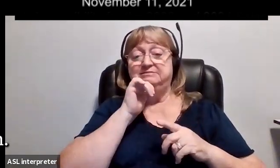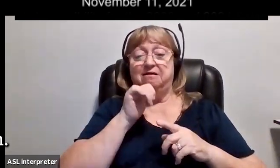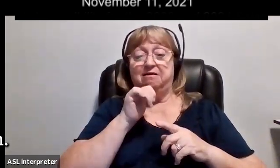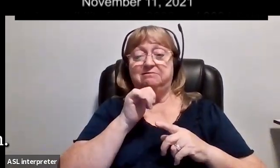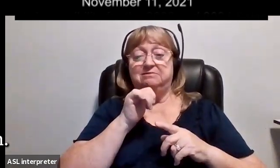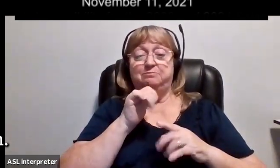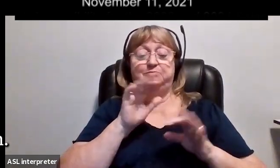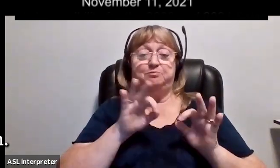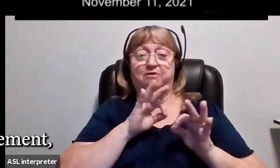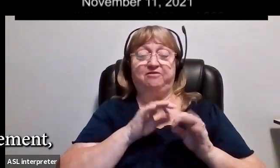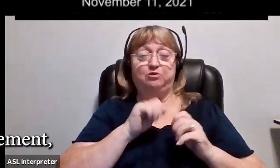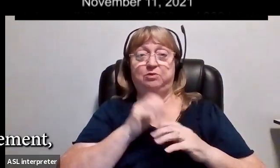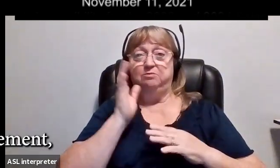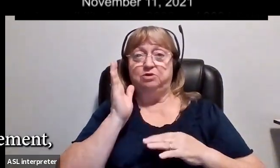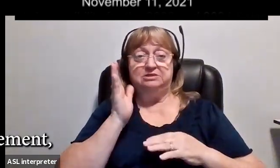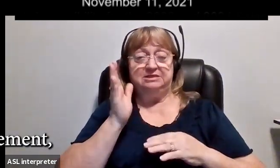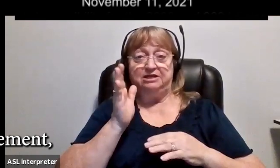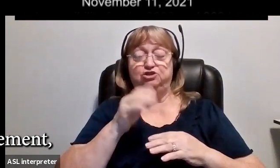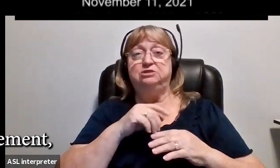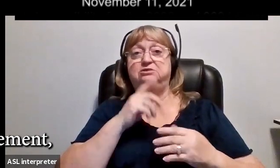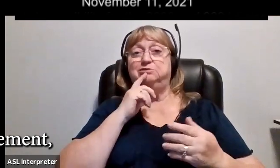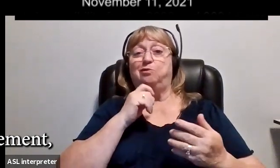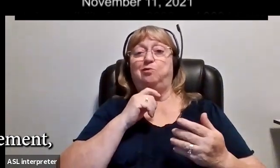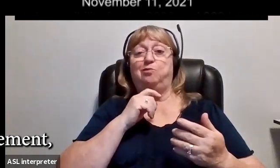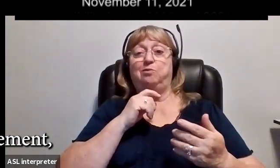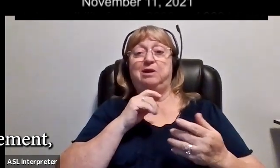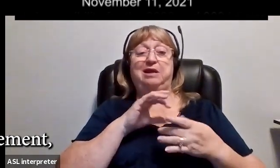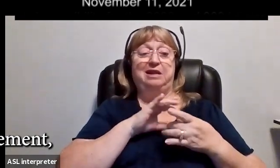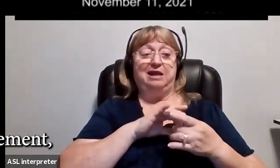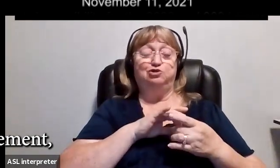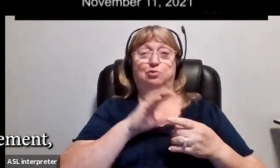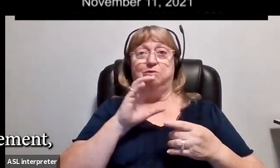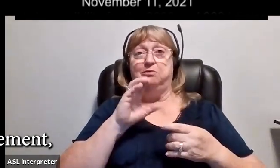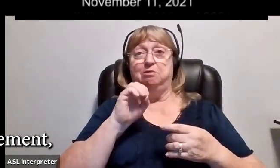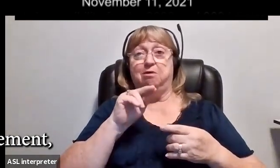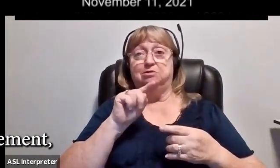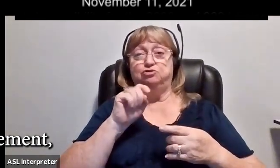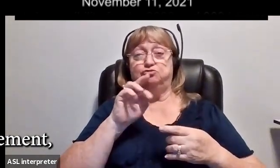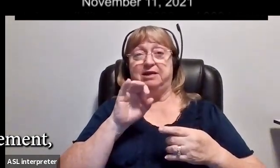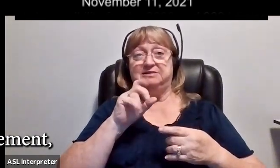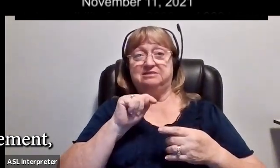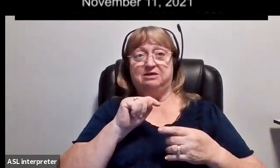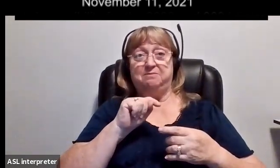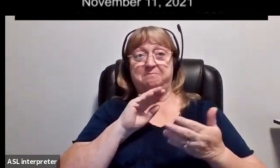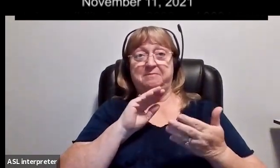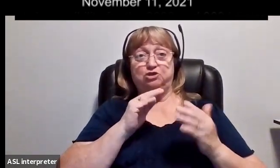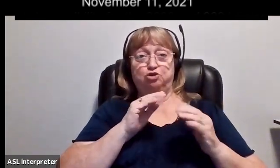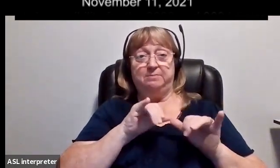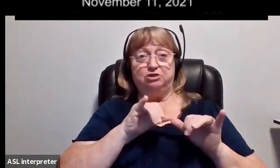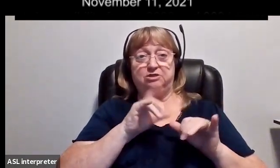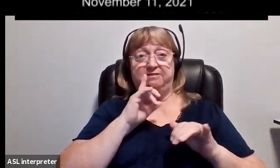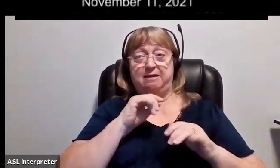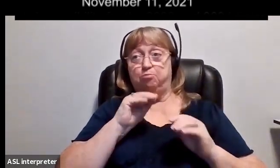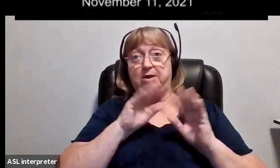ideal when you're doing a presentation. So in terms of actual contrast measurement, that brightness measurement, it doesn't matter